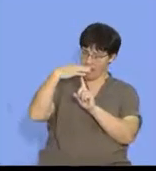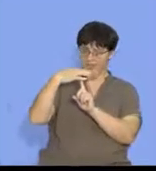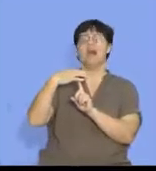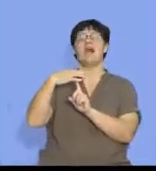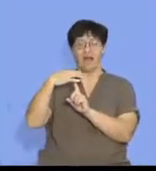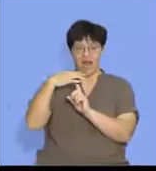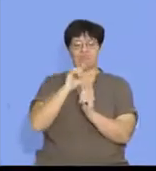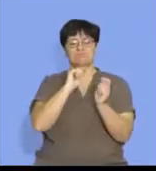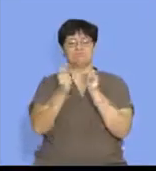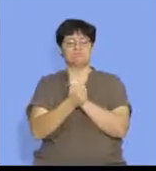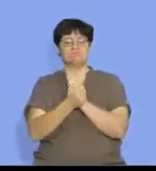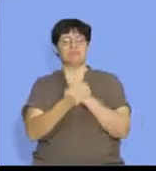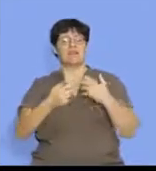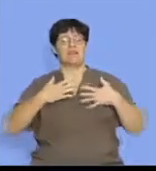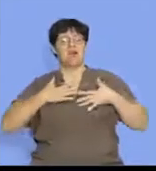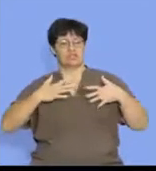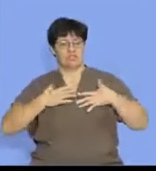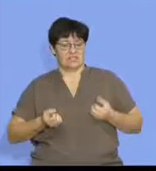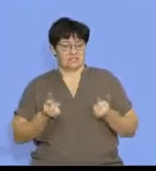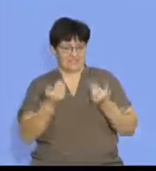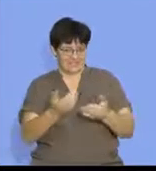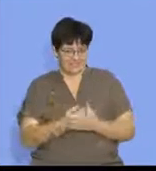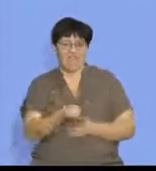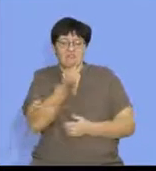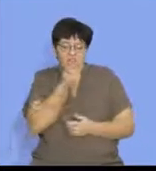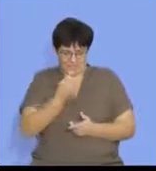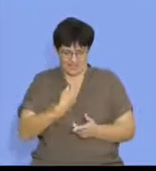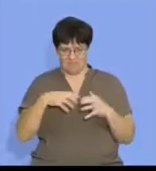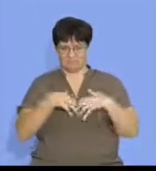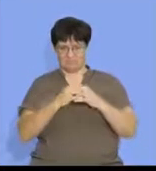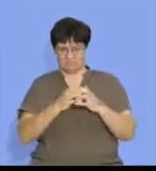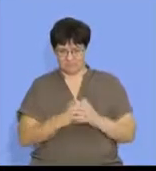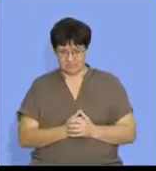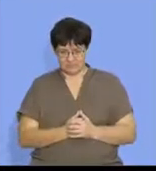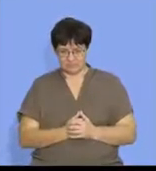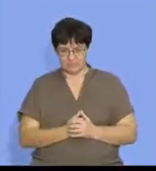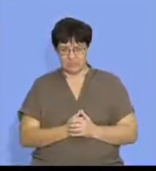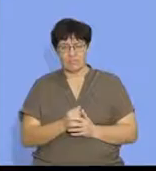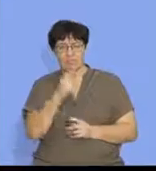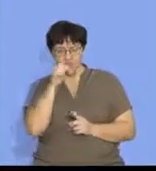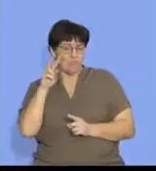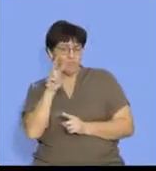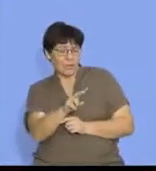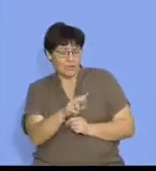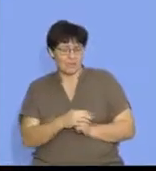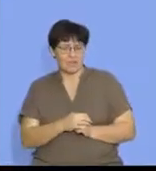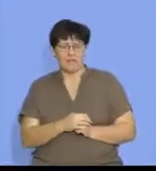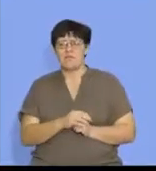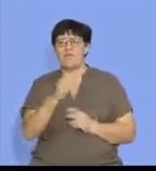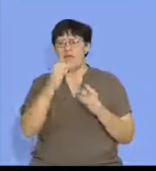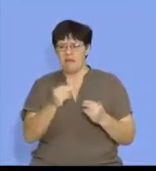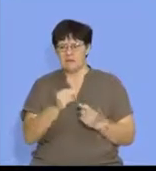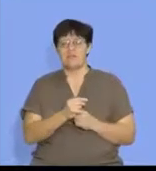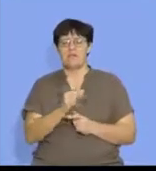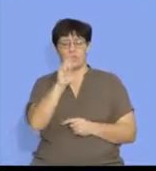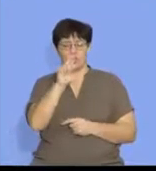usually green, and they can make their own food. Now, when we look at algae here, you will see these are unicellular,